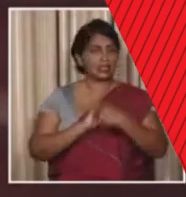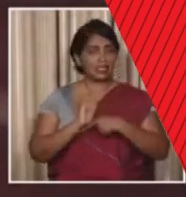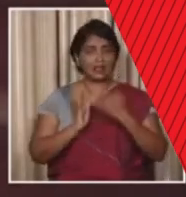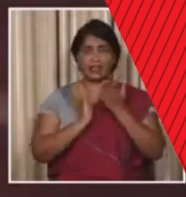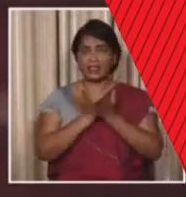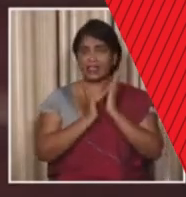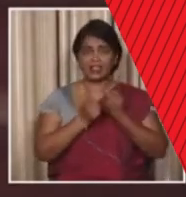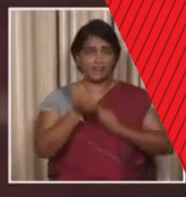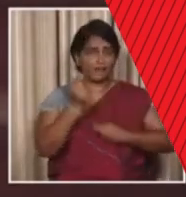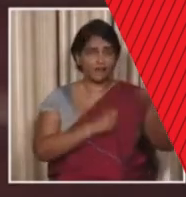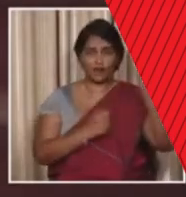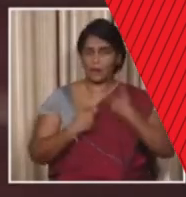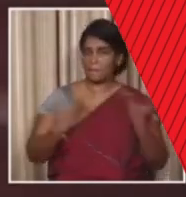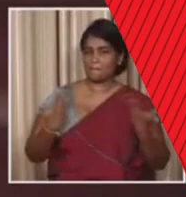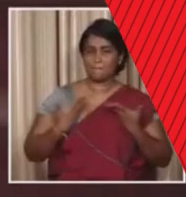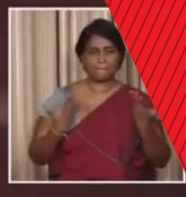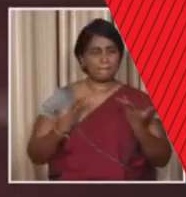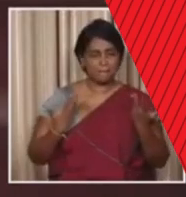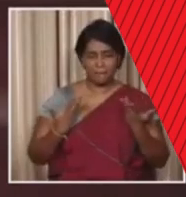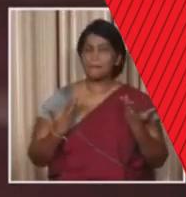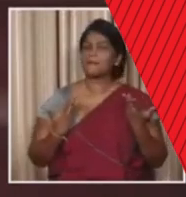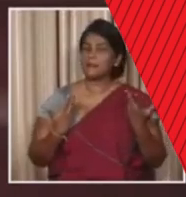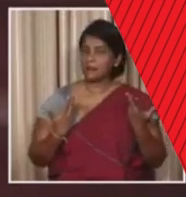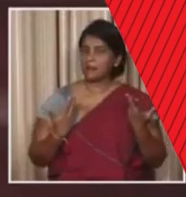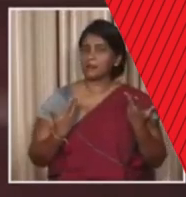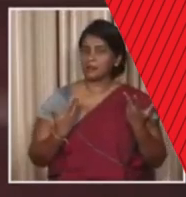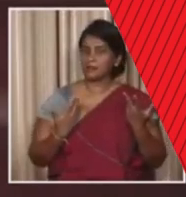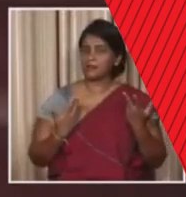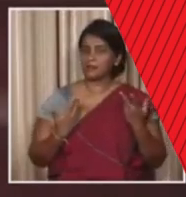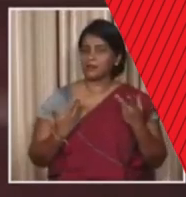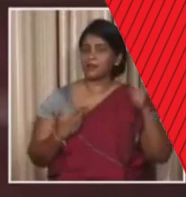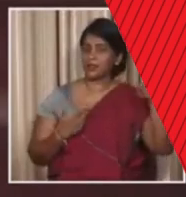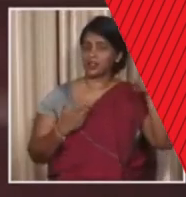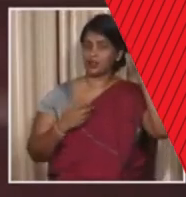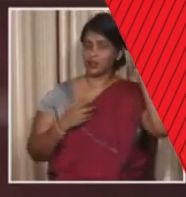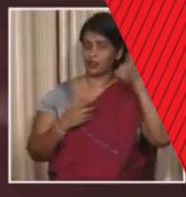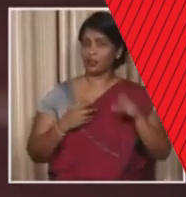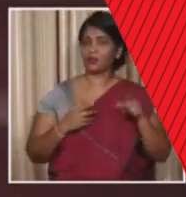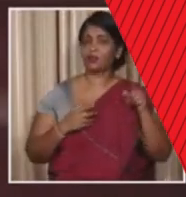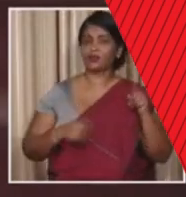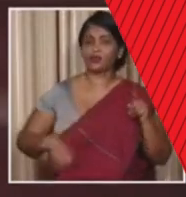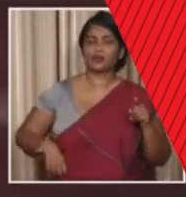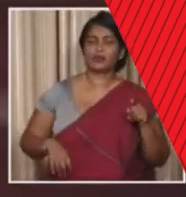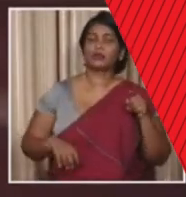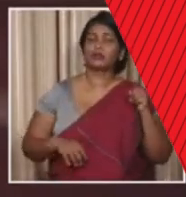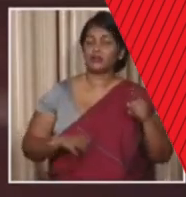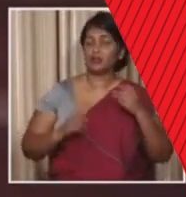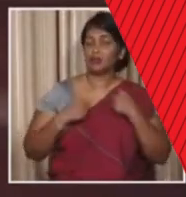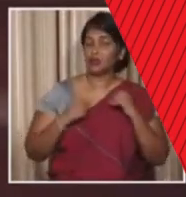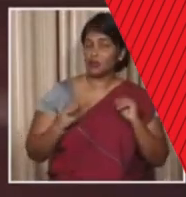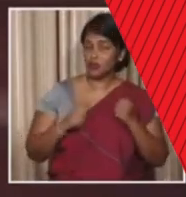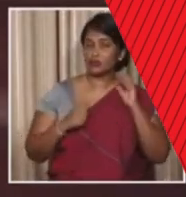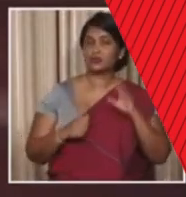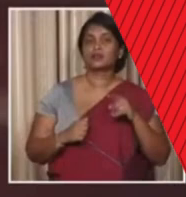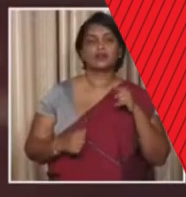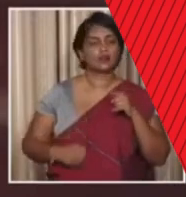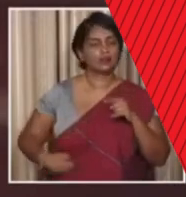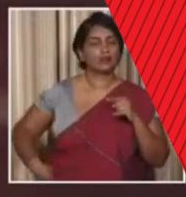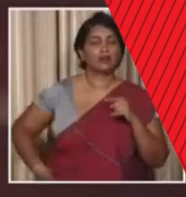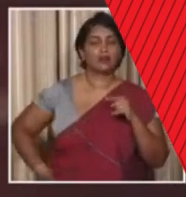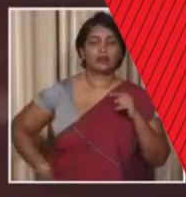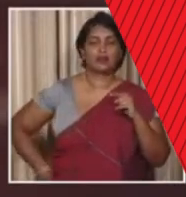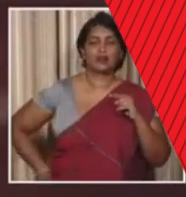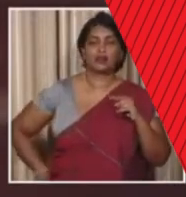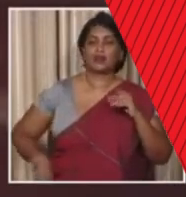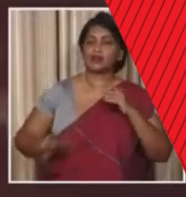of an imbecile is that particular man who is trying to create something that is completely out of